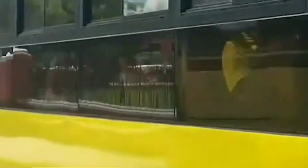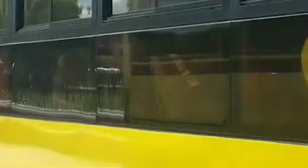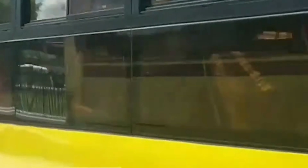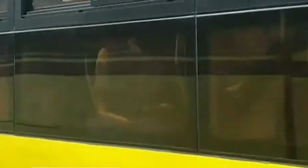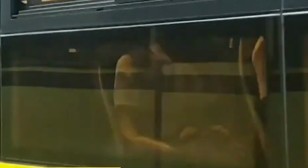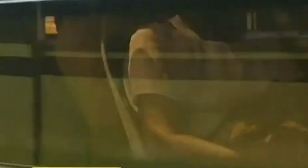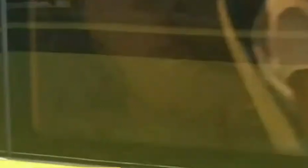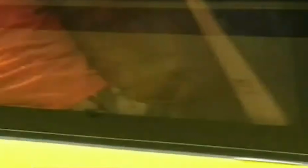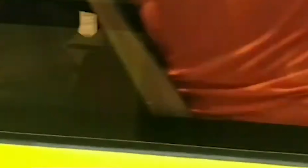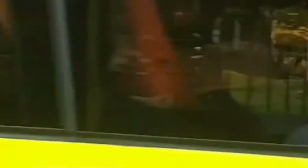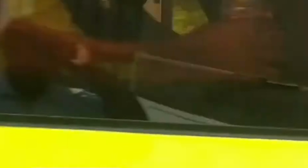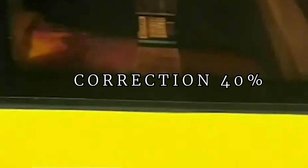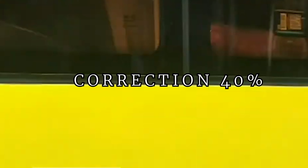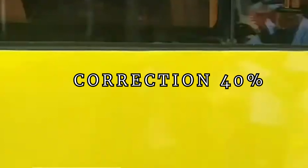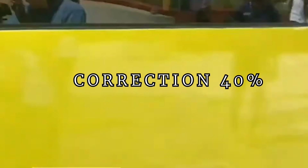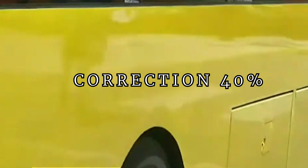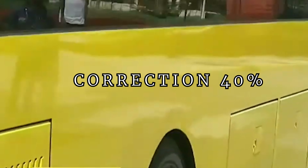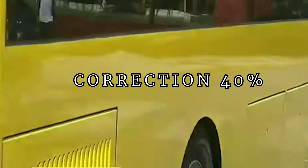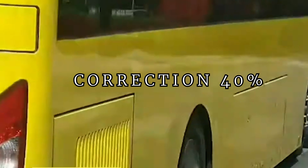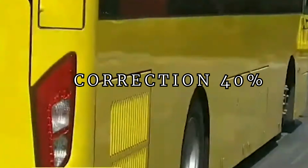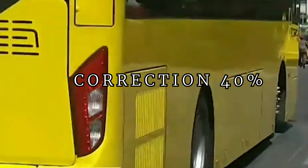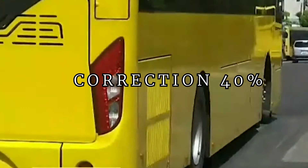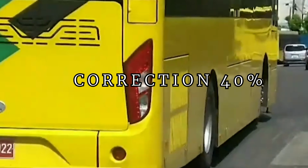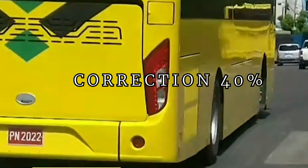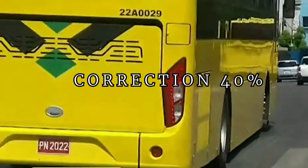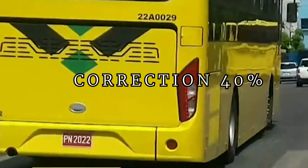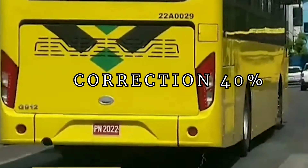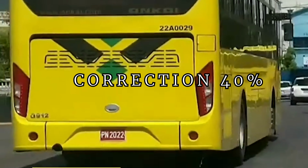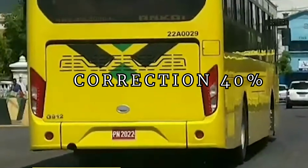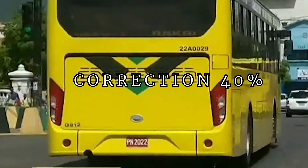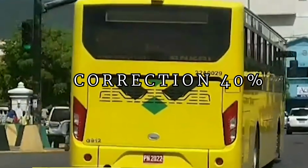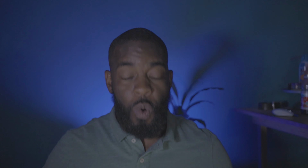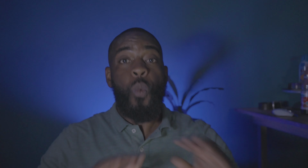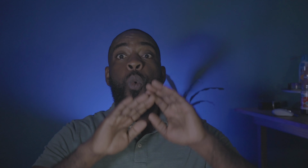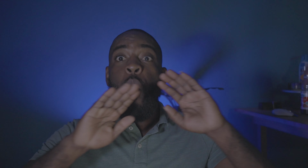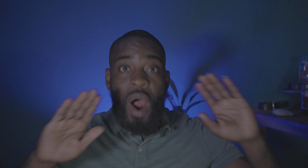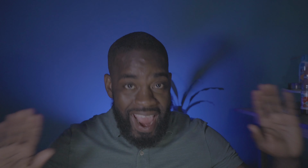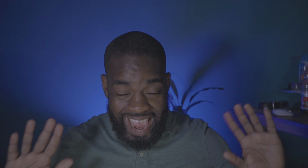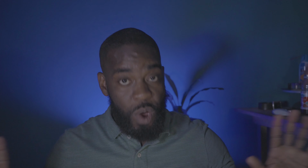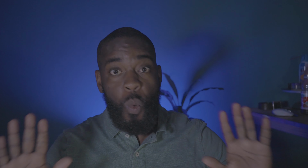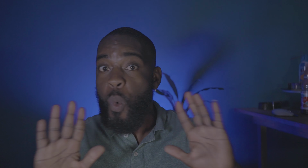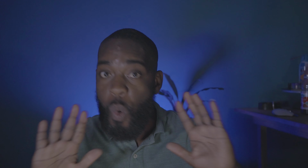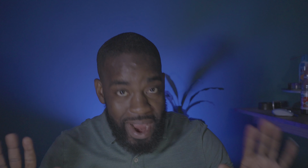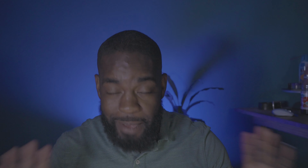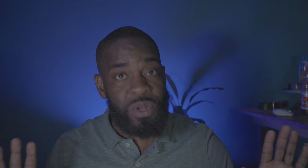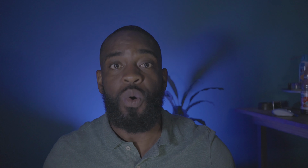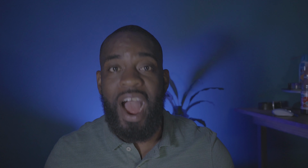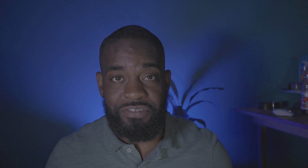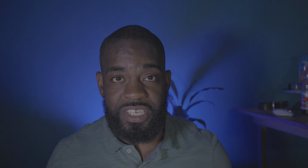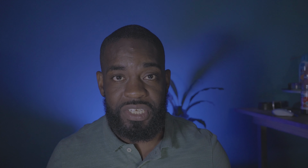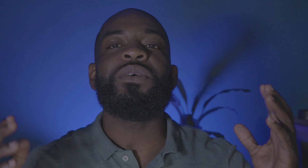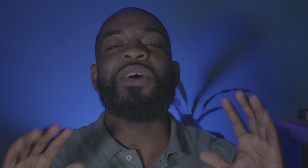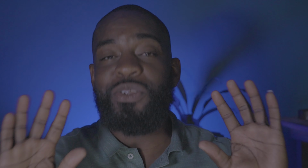The capacity of the JUTC right now is around 35%. Way, way